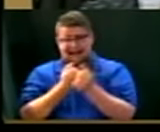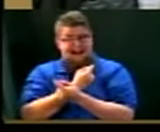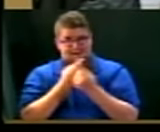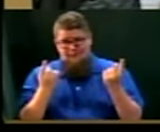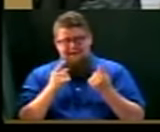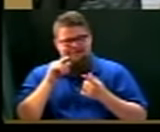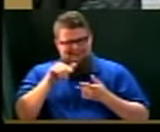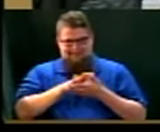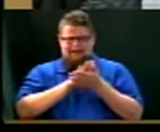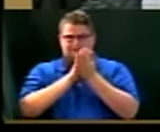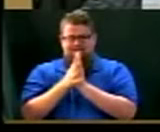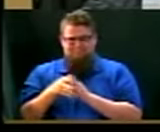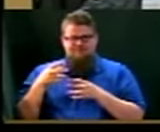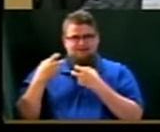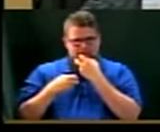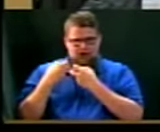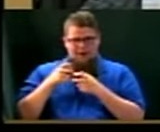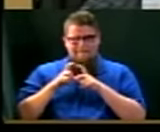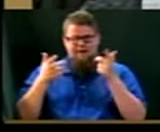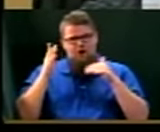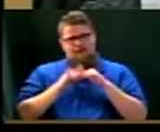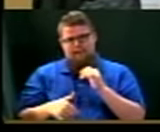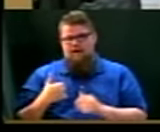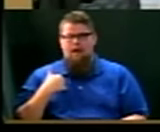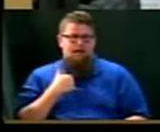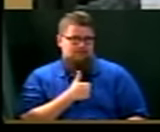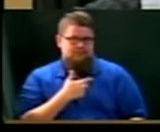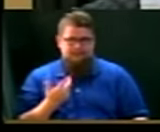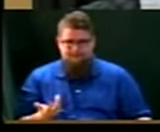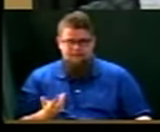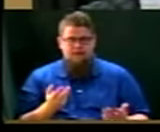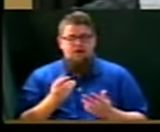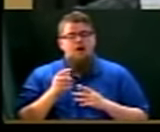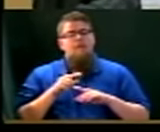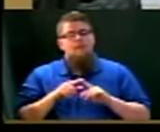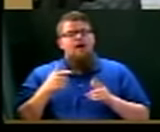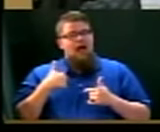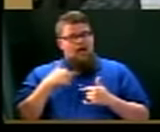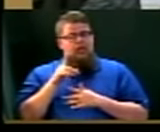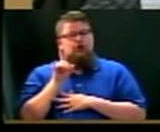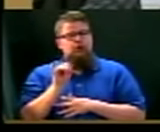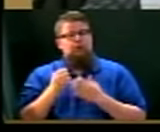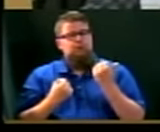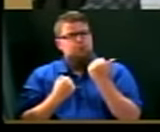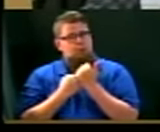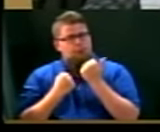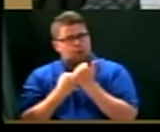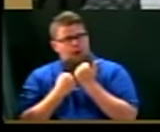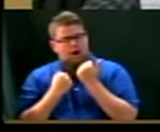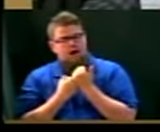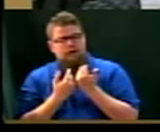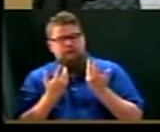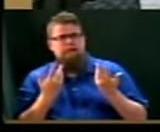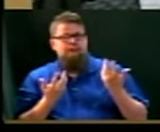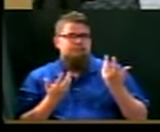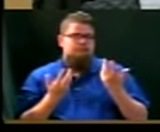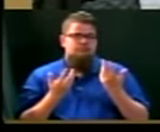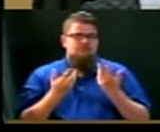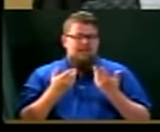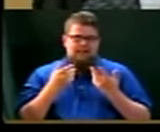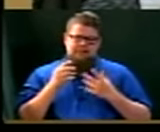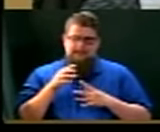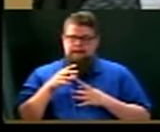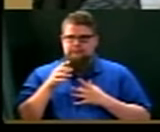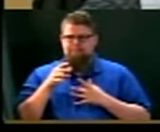an issue, honestly, bigger than us. So I do support perhaps a special called